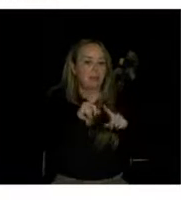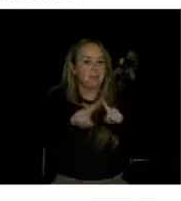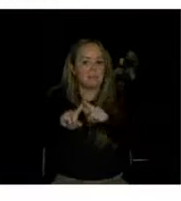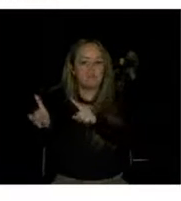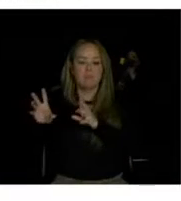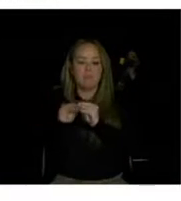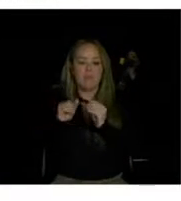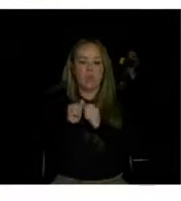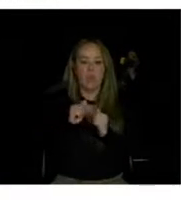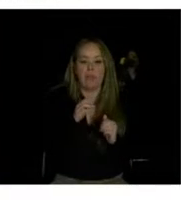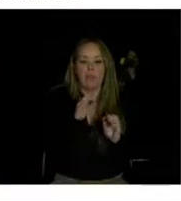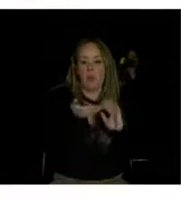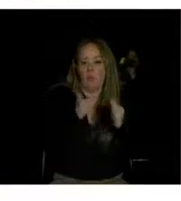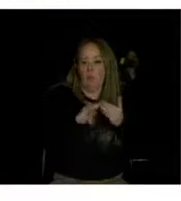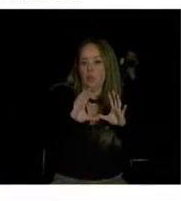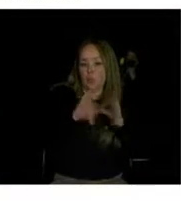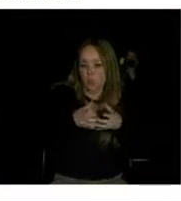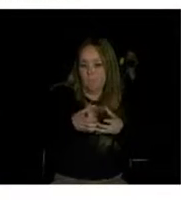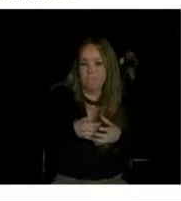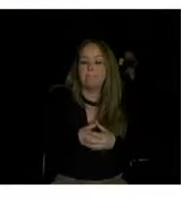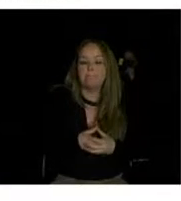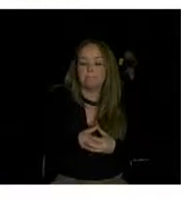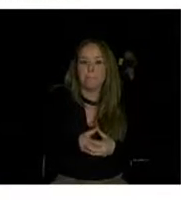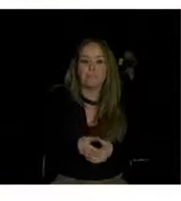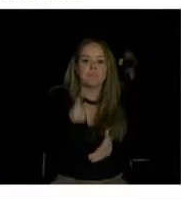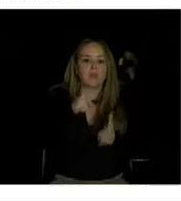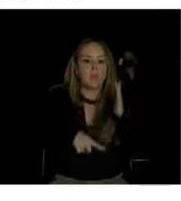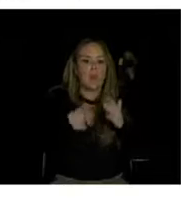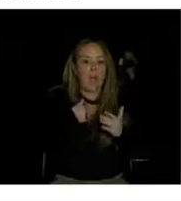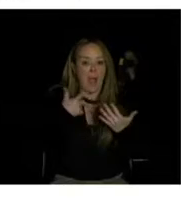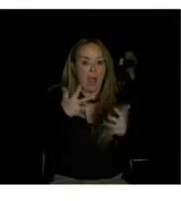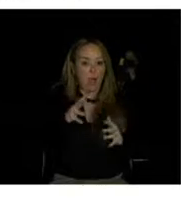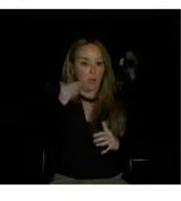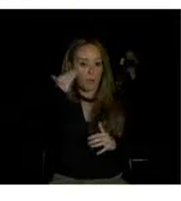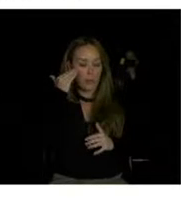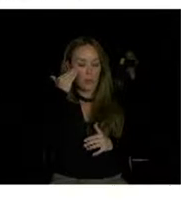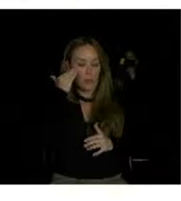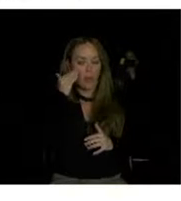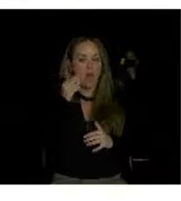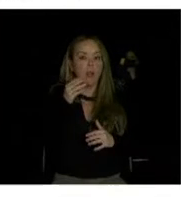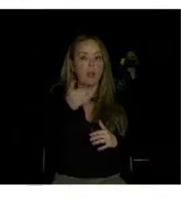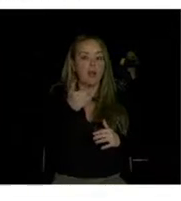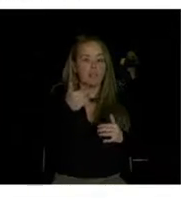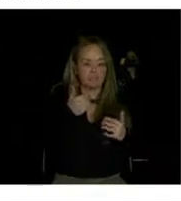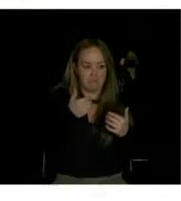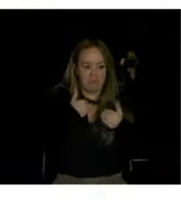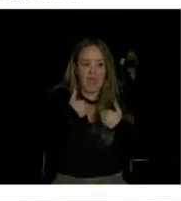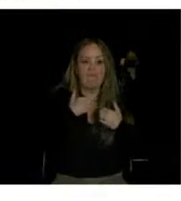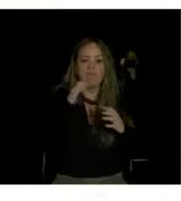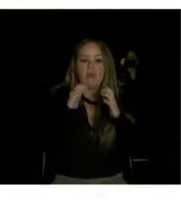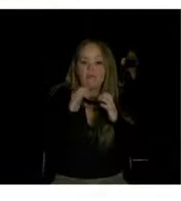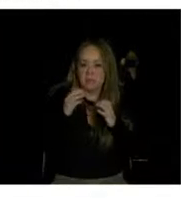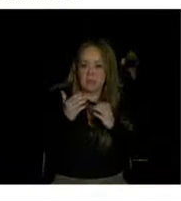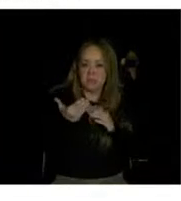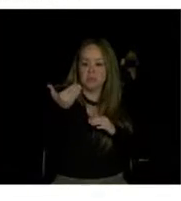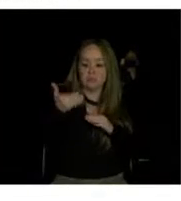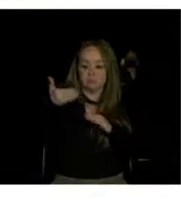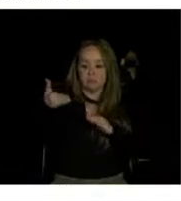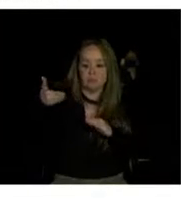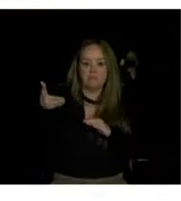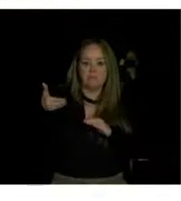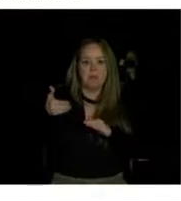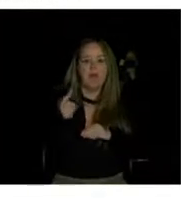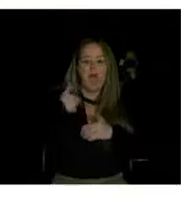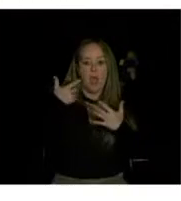different meetings with community groups. And what I know in having conversations already is